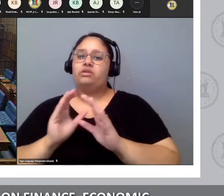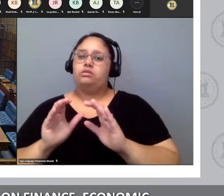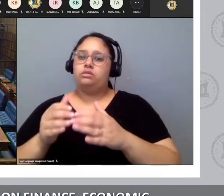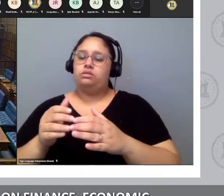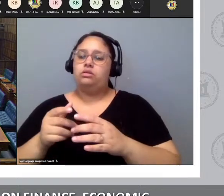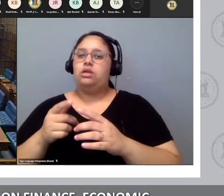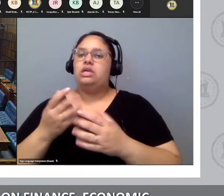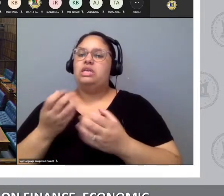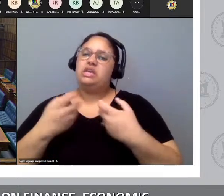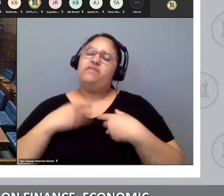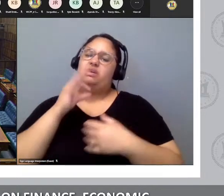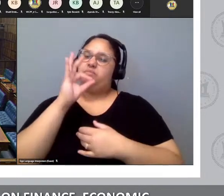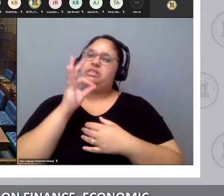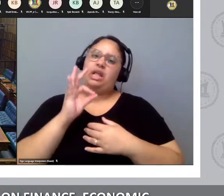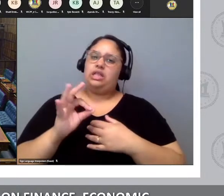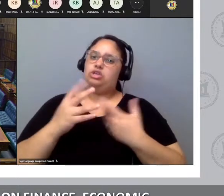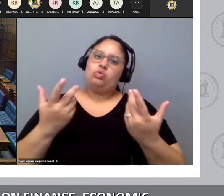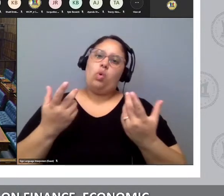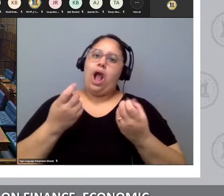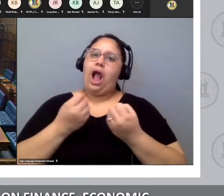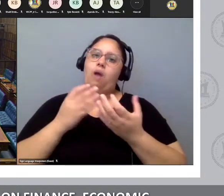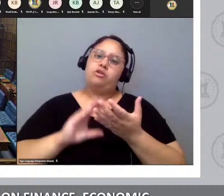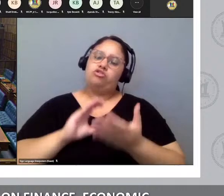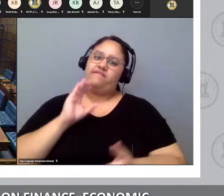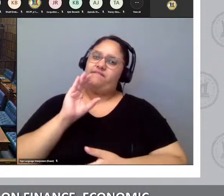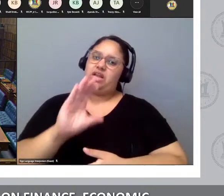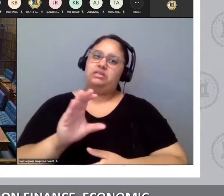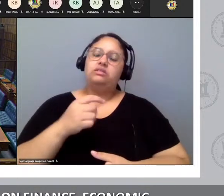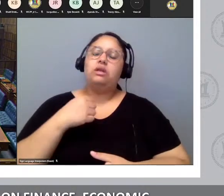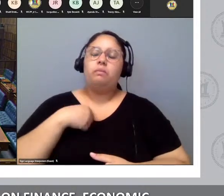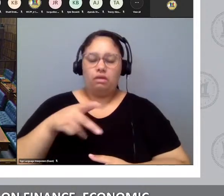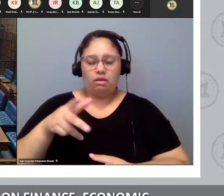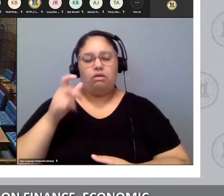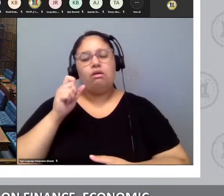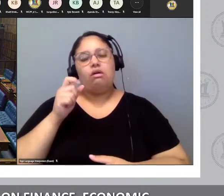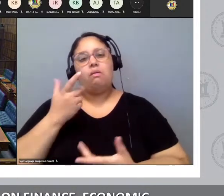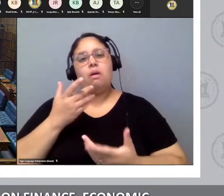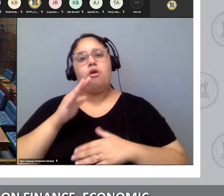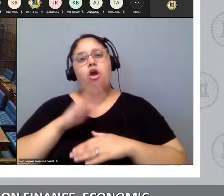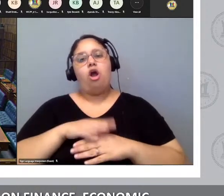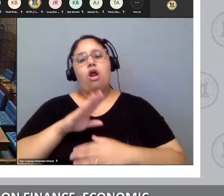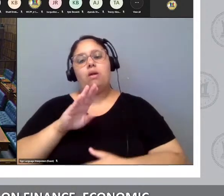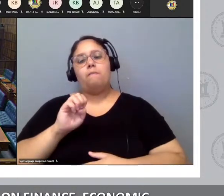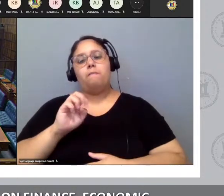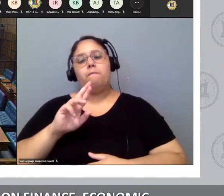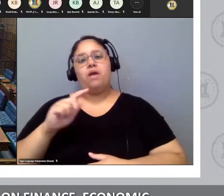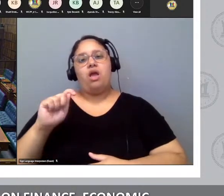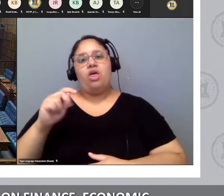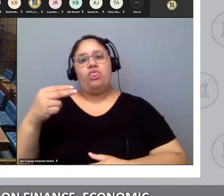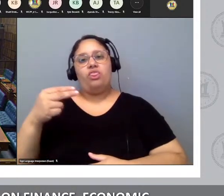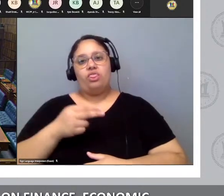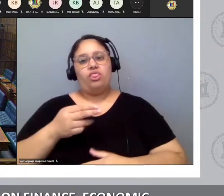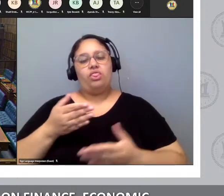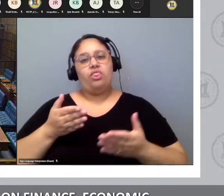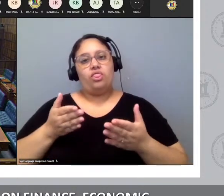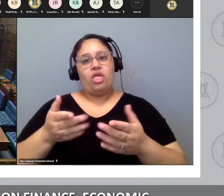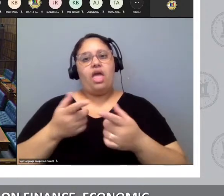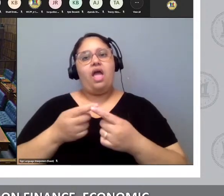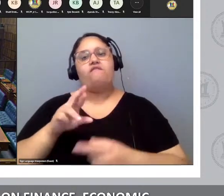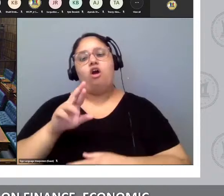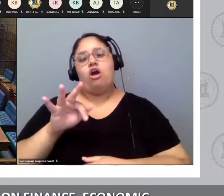including the amount invested I hear that the I think on the bething I think one colleague was saying there's an